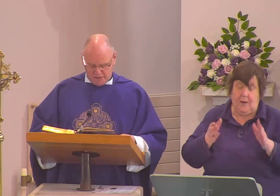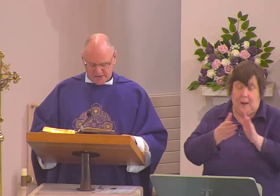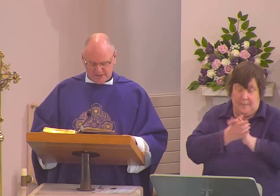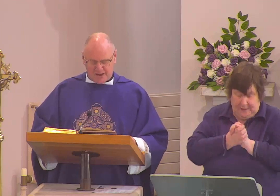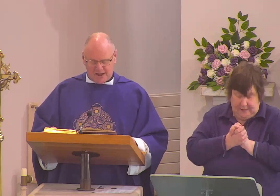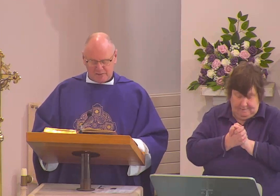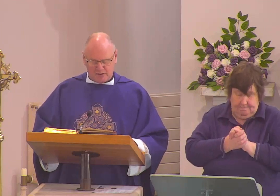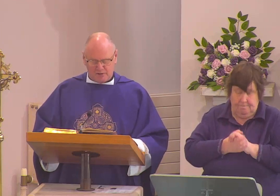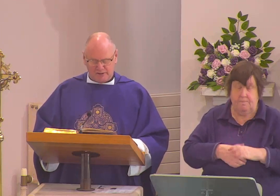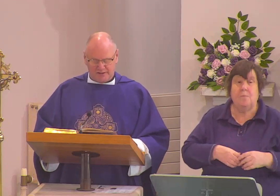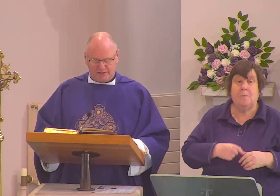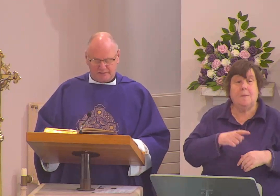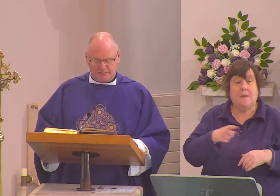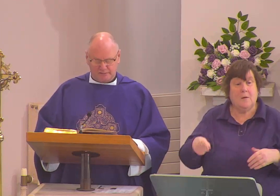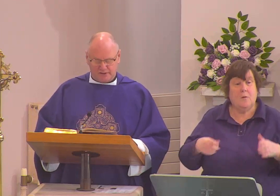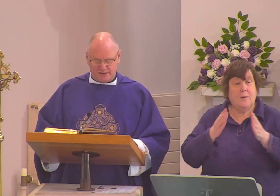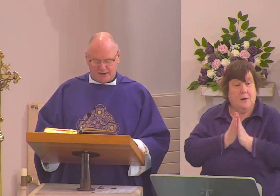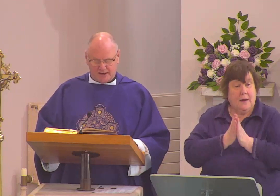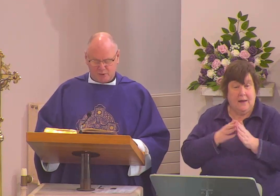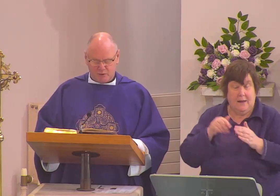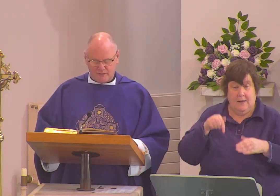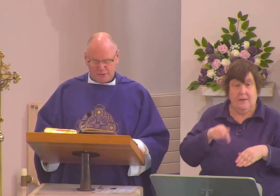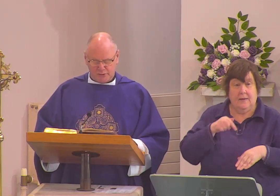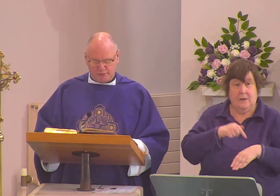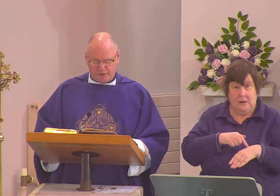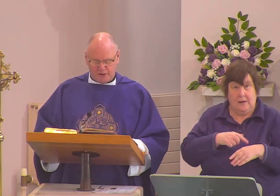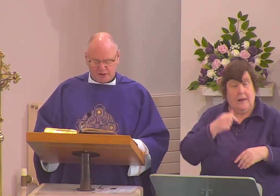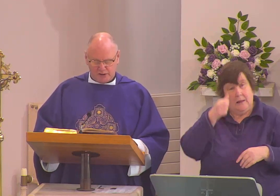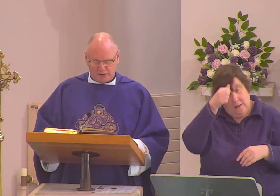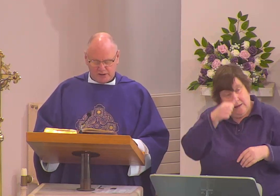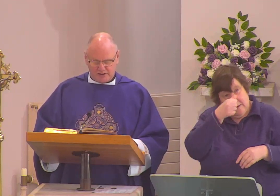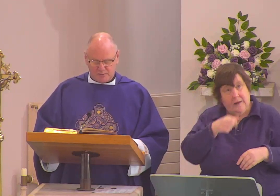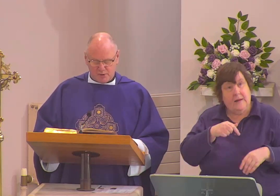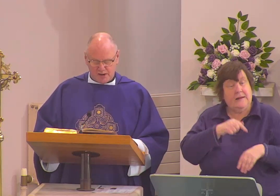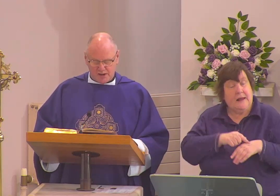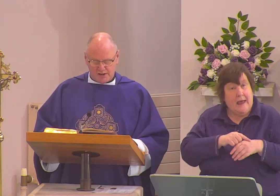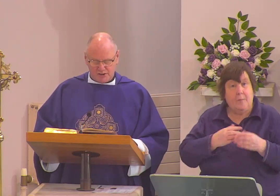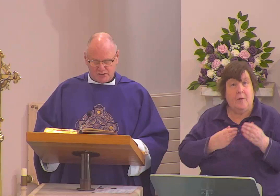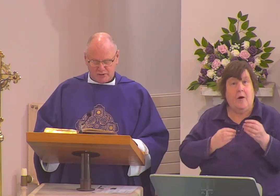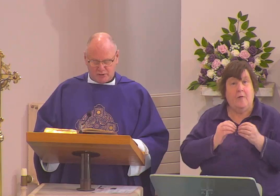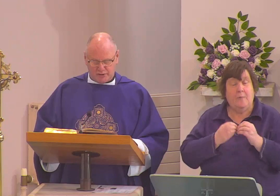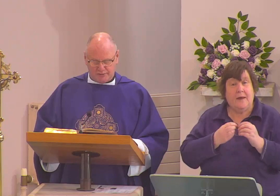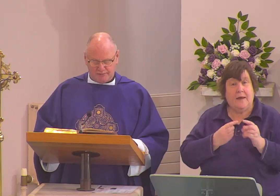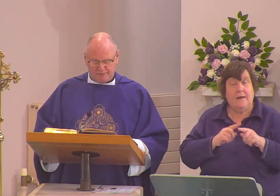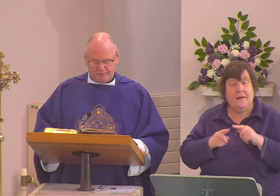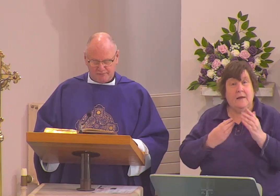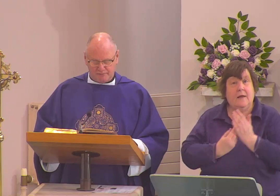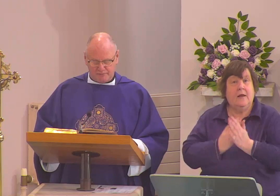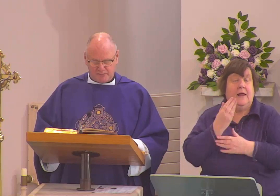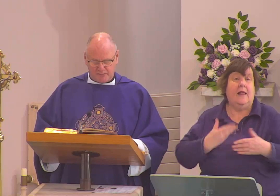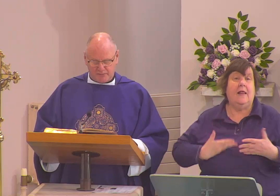During this time of Lent, a time of renewal, let us pray to the Lord.